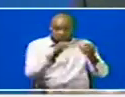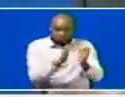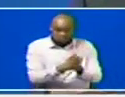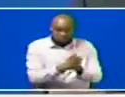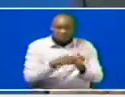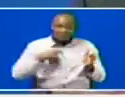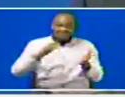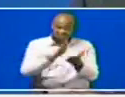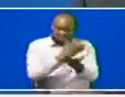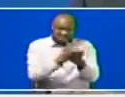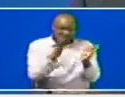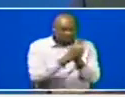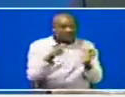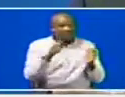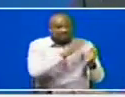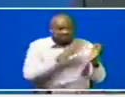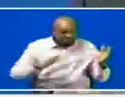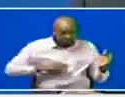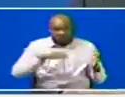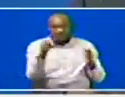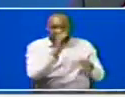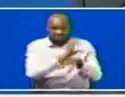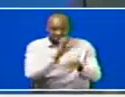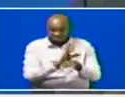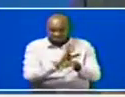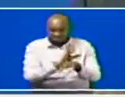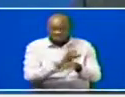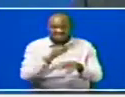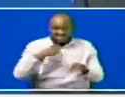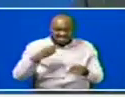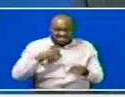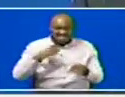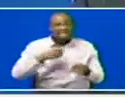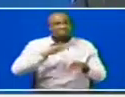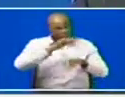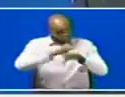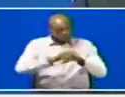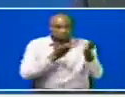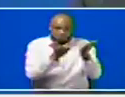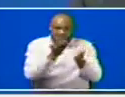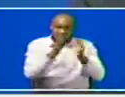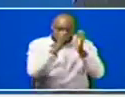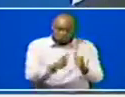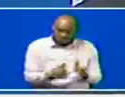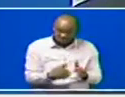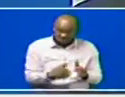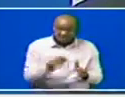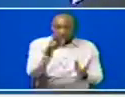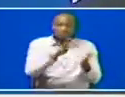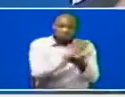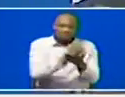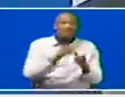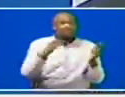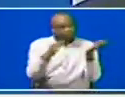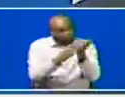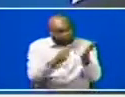to sharing with other Christians of other churches in a profound service to humanity, mm-hmm. which is to share the